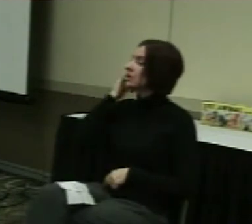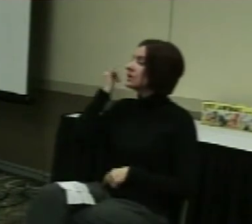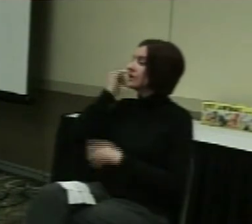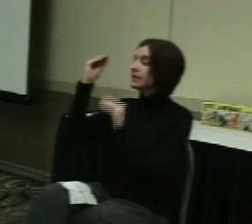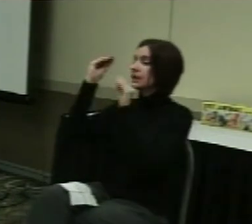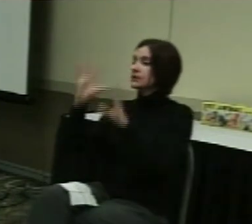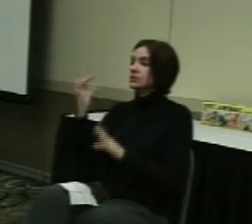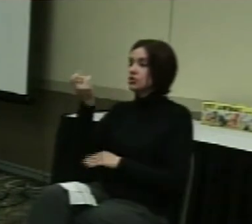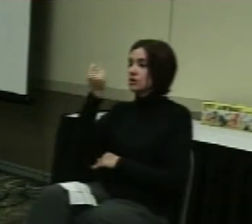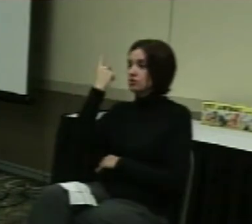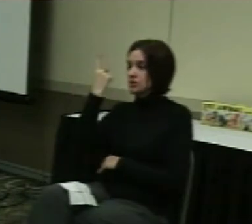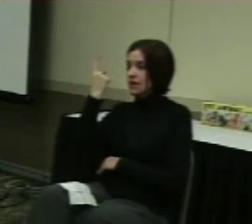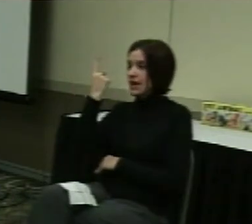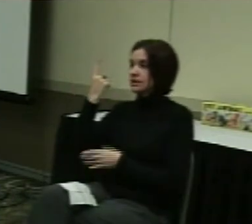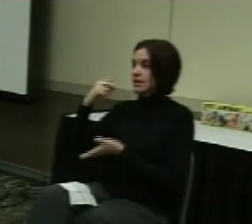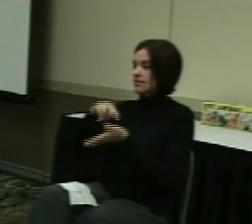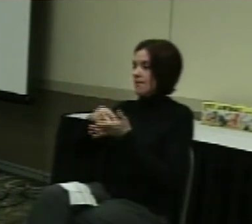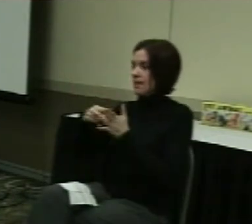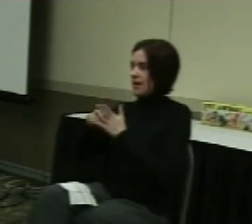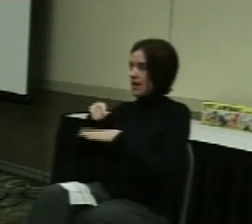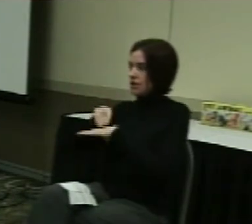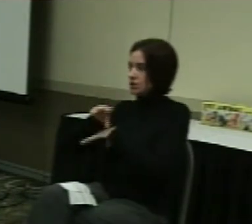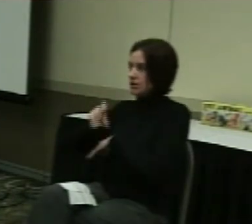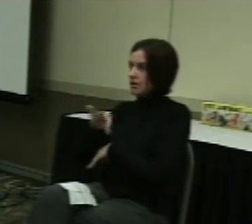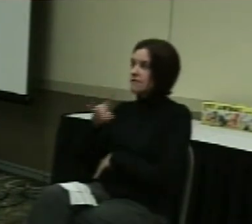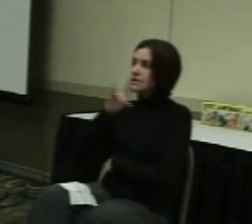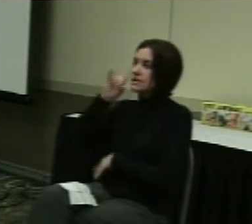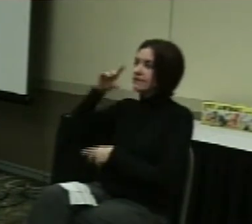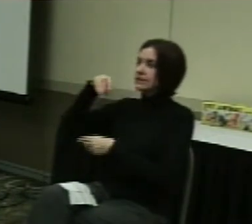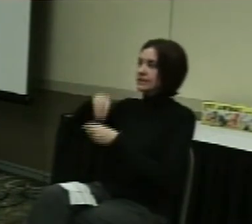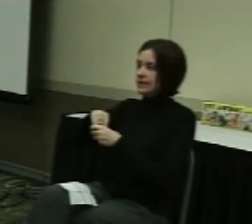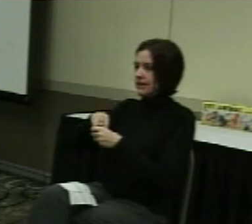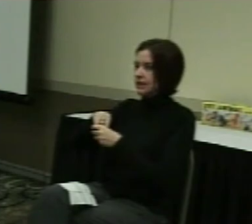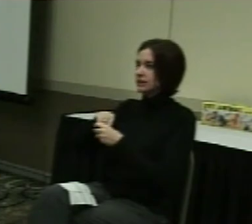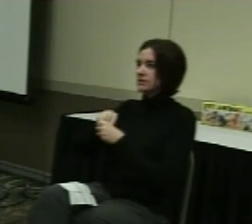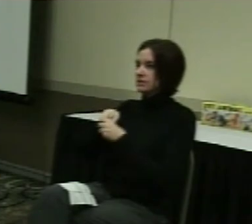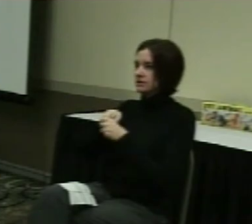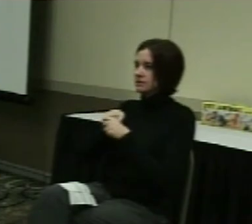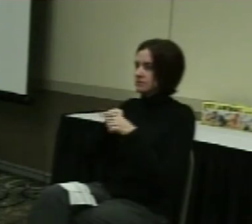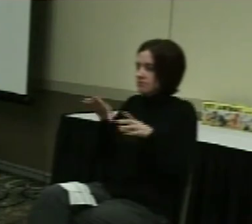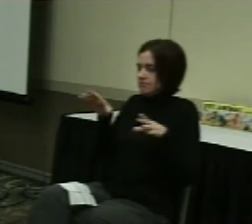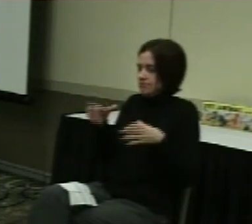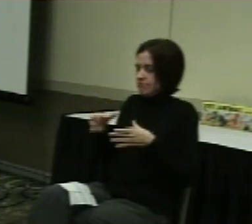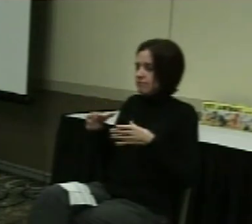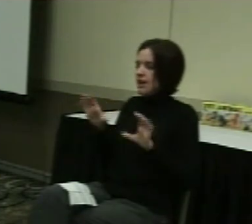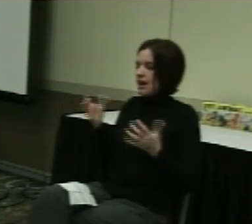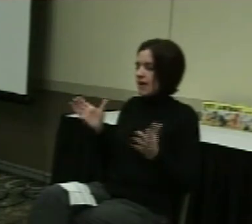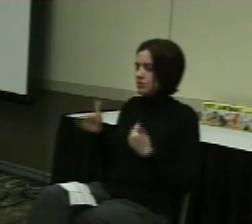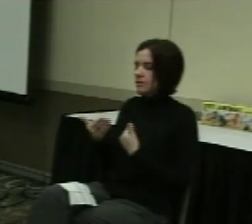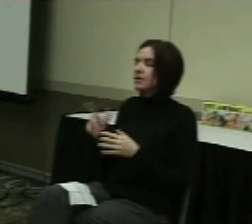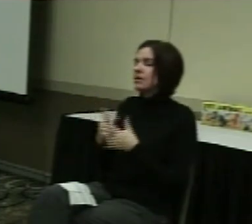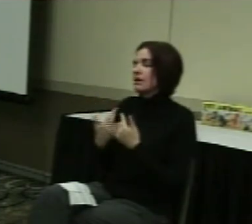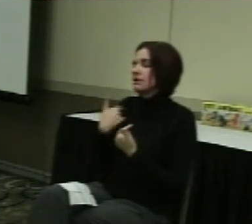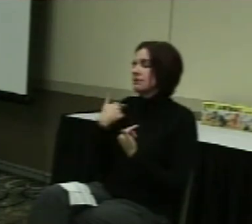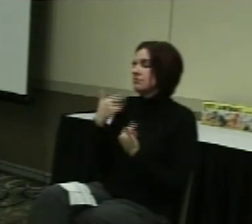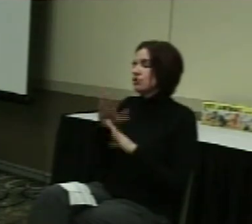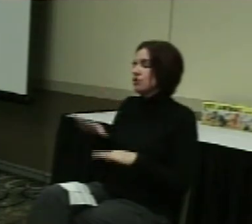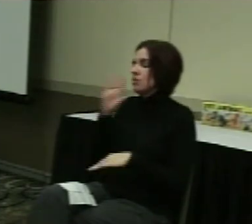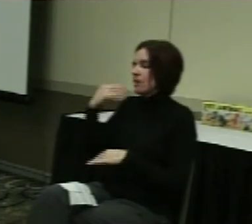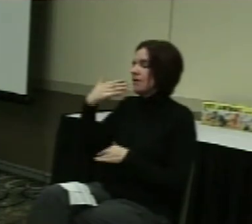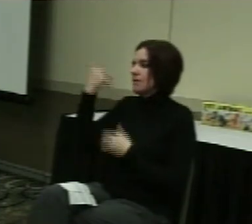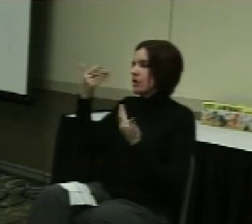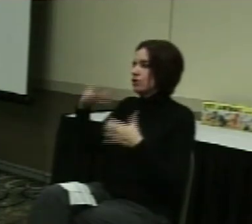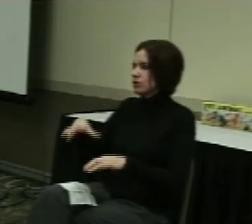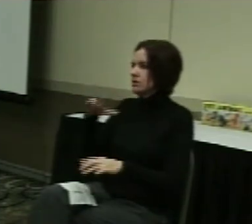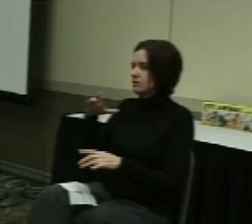understands the implications of the deafness in the inclusive classroom, the child has a lot better chance of being successful